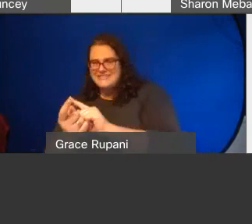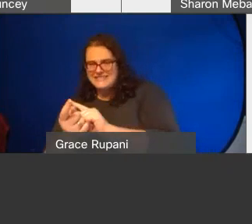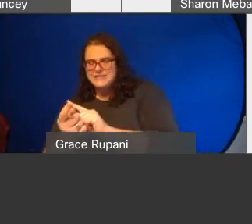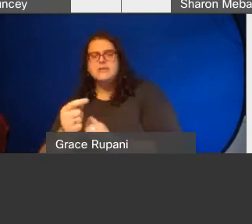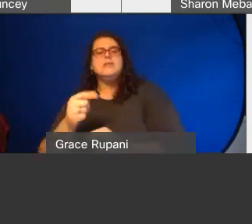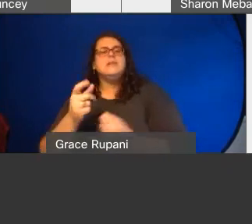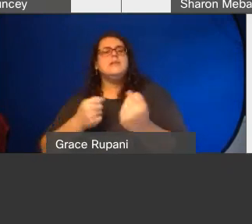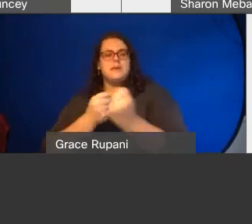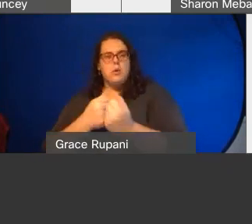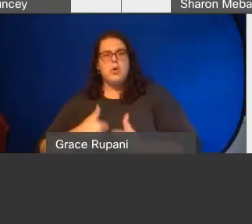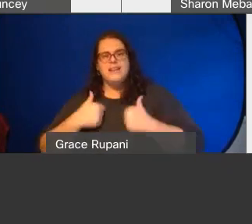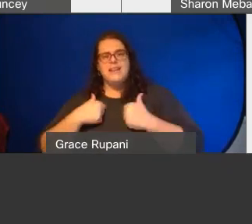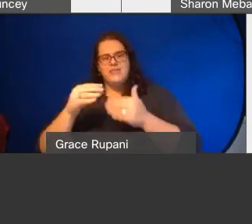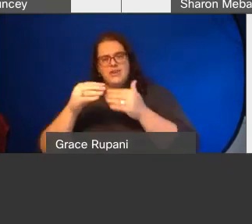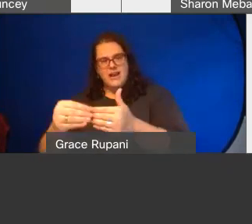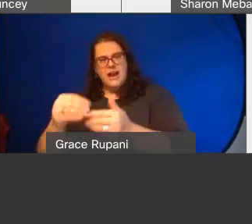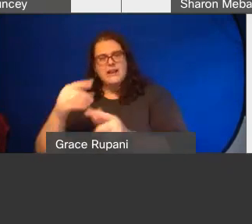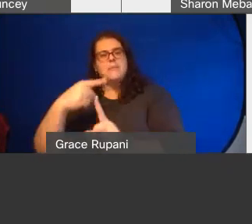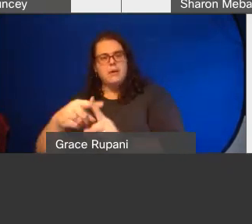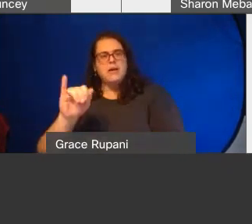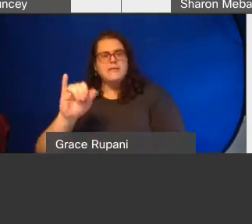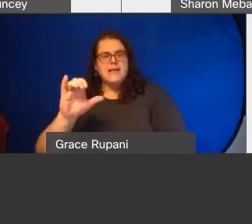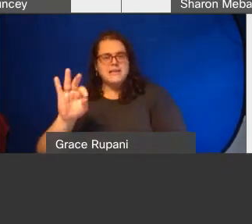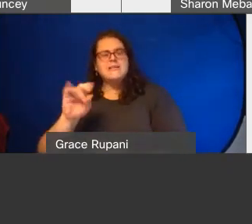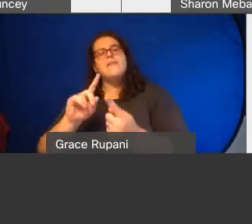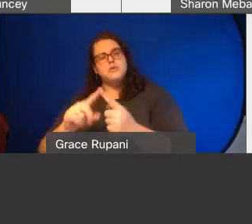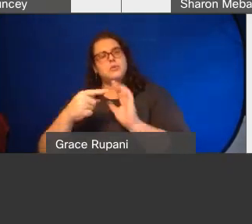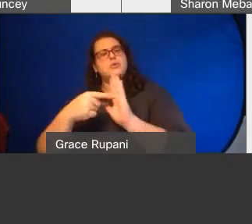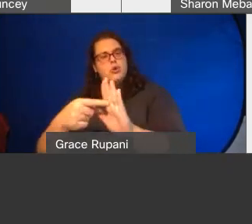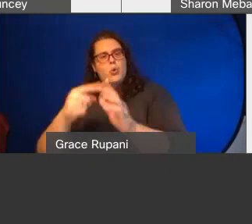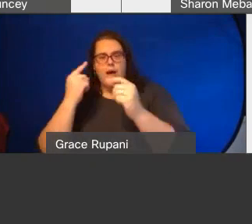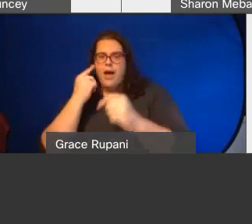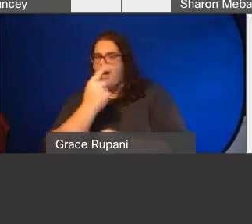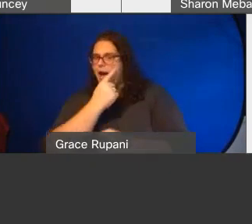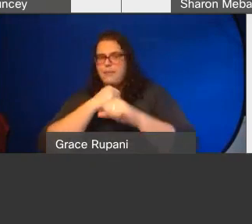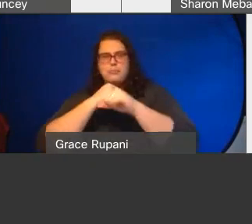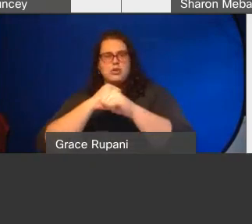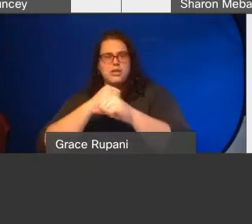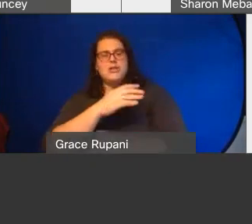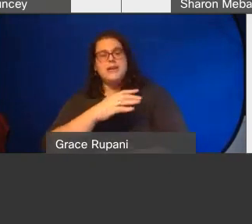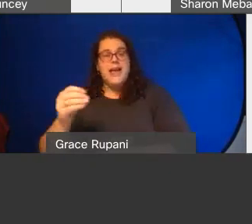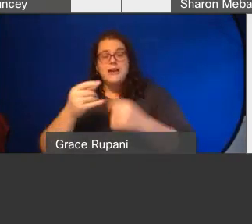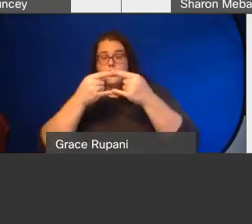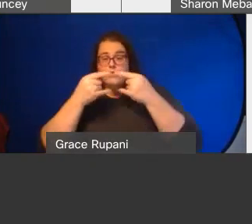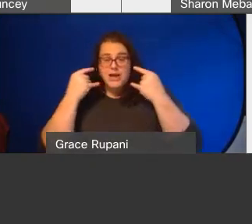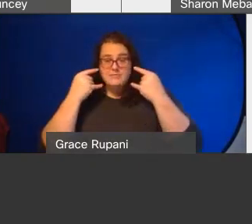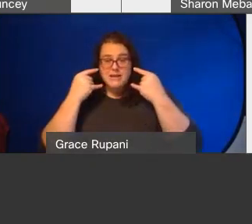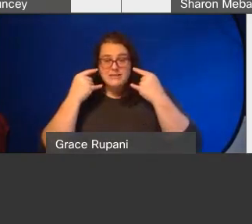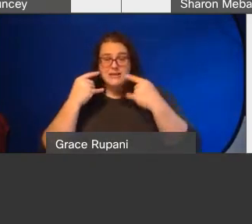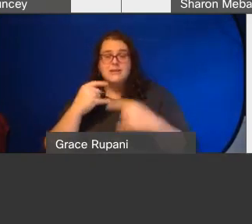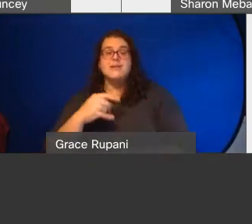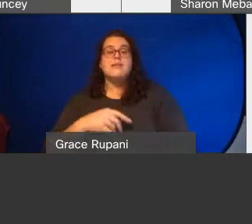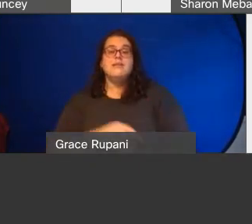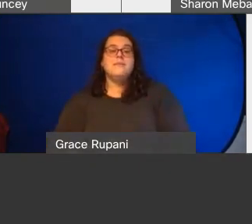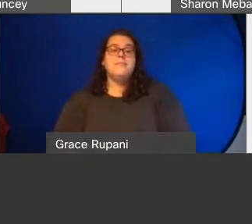then reflect the universal masking and eye protection guidance that is found on this this new updated published guidance.